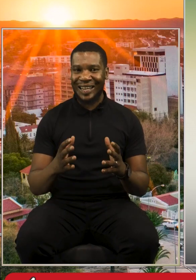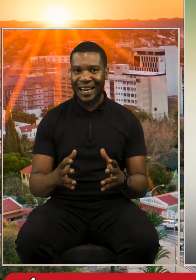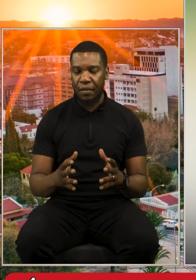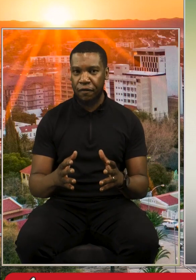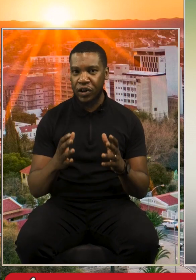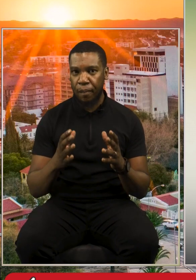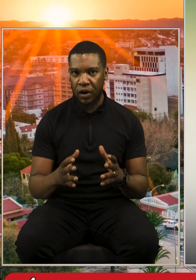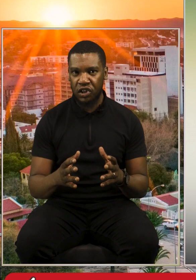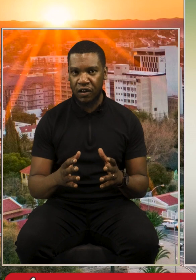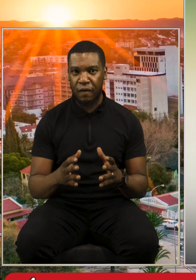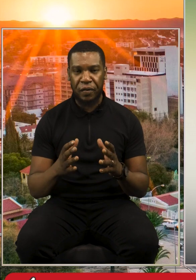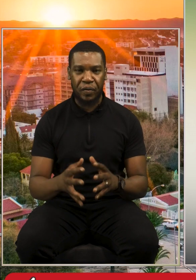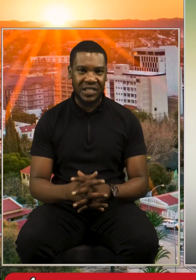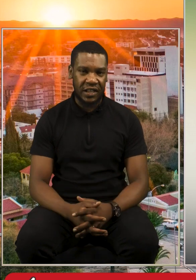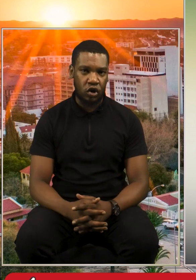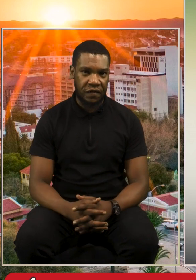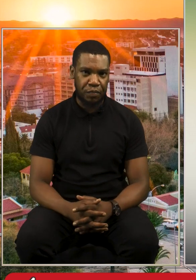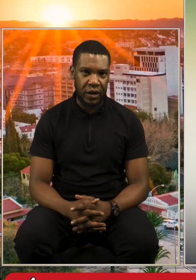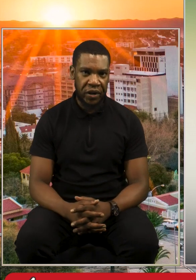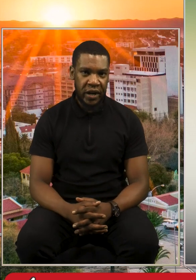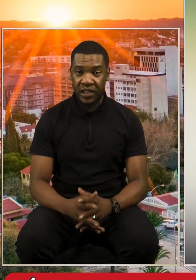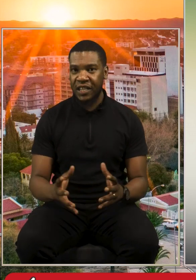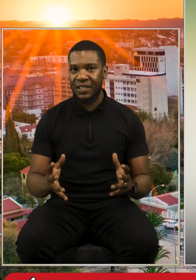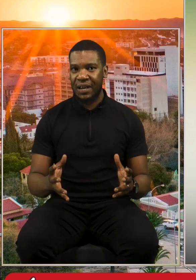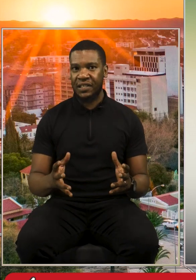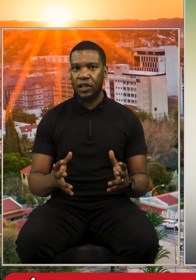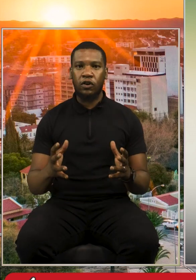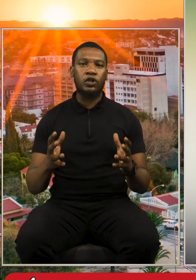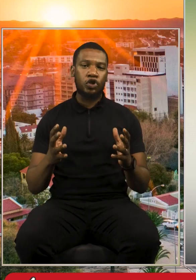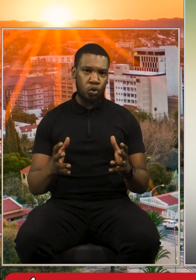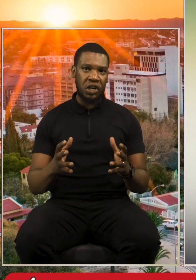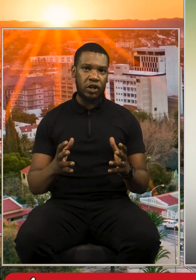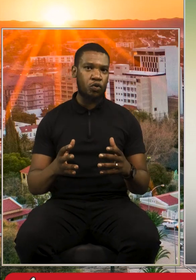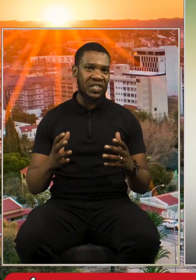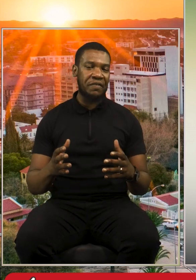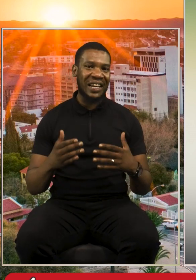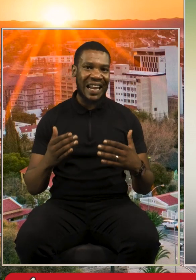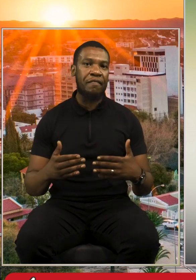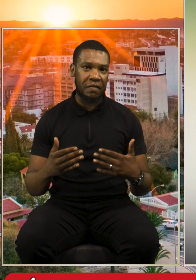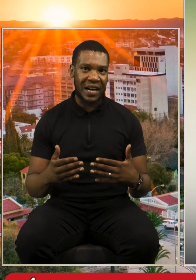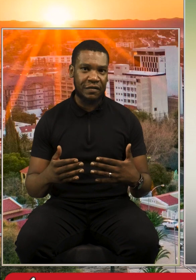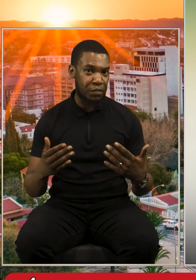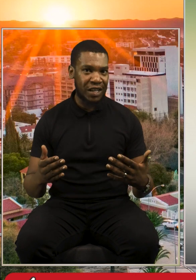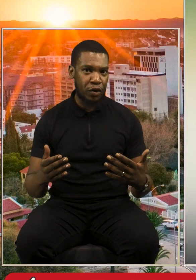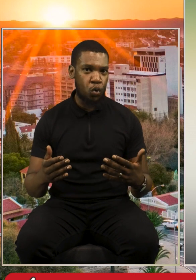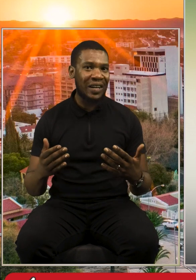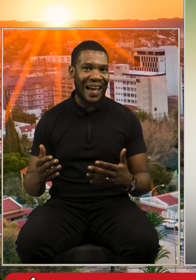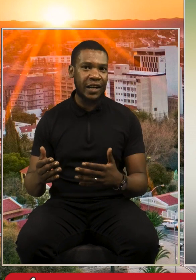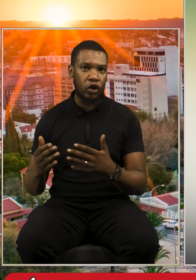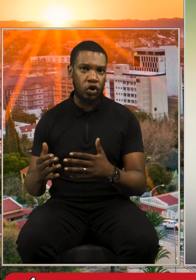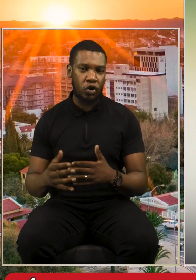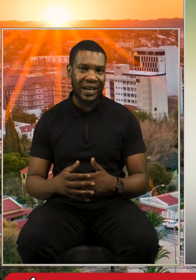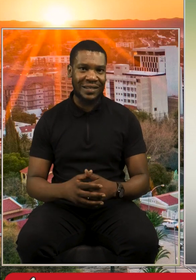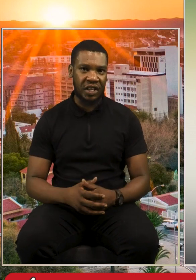Kenyans clamor for an apology from the president's offspring. It seems the masses are not too keen on receiving life advice from someone who